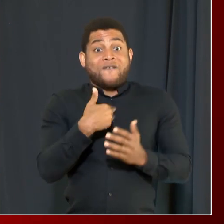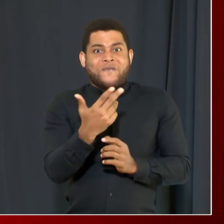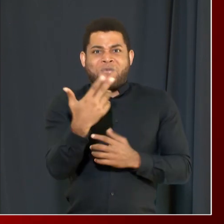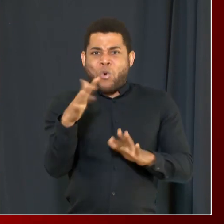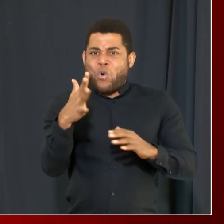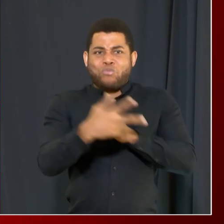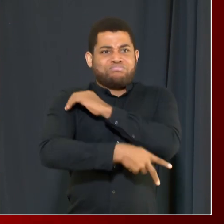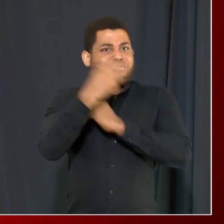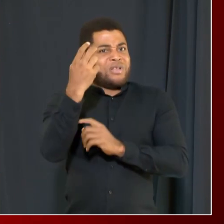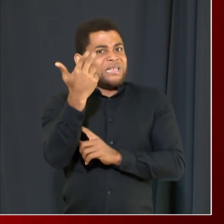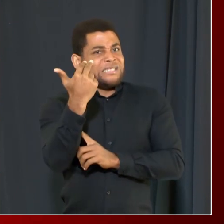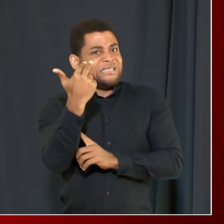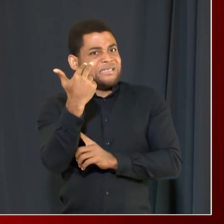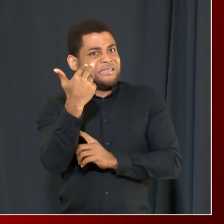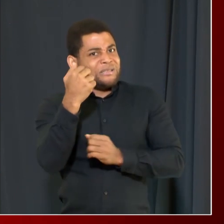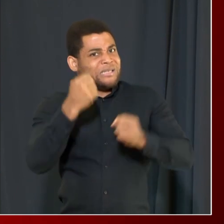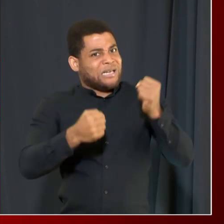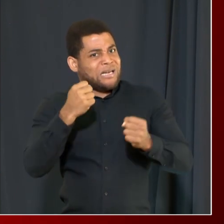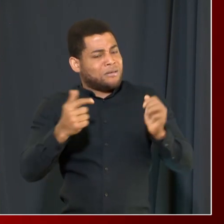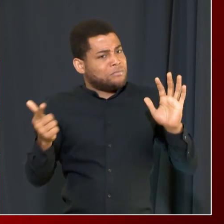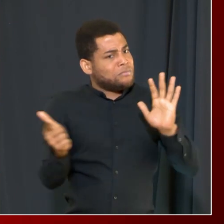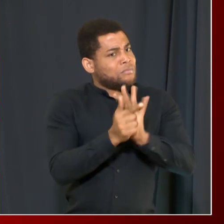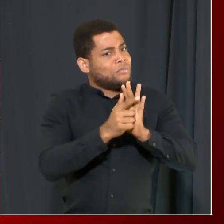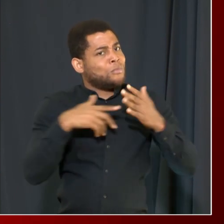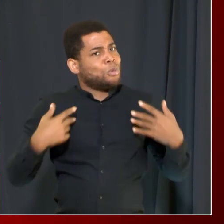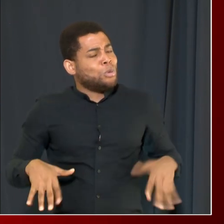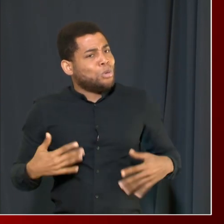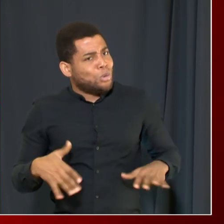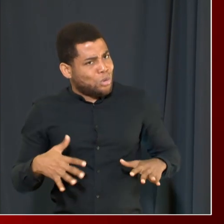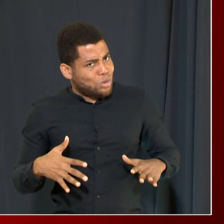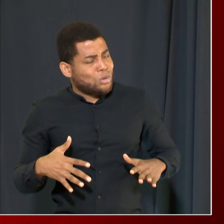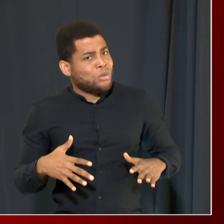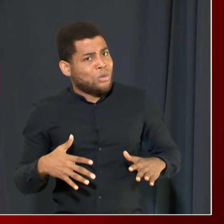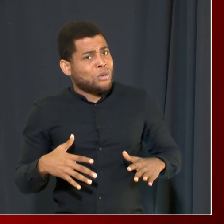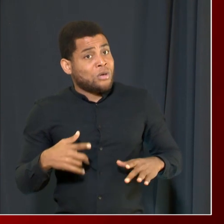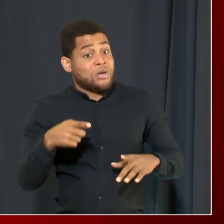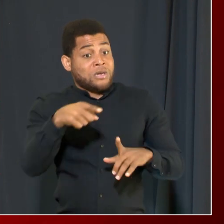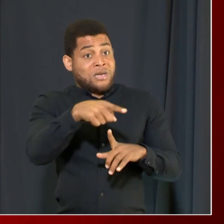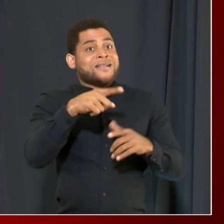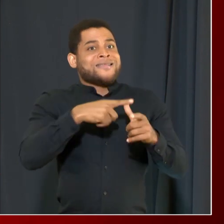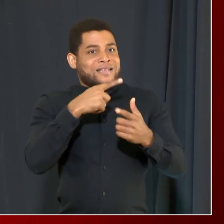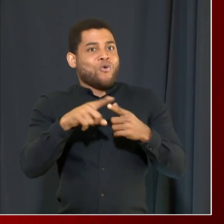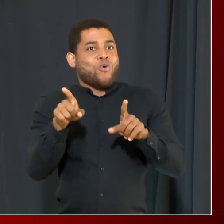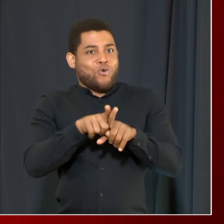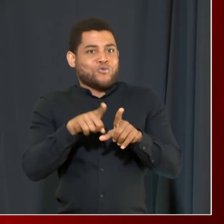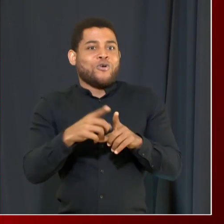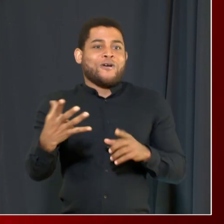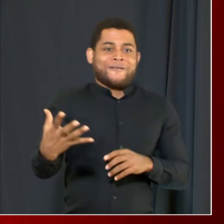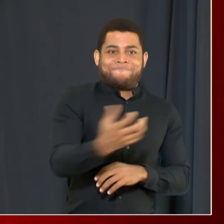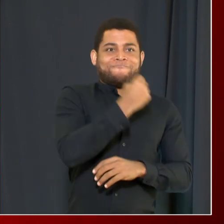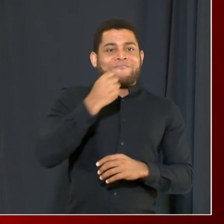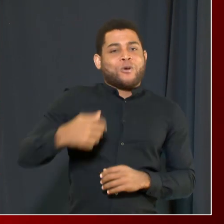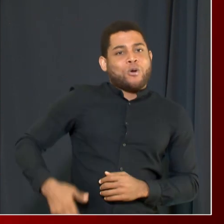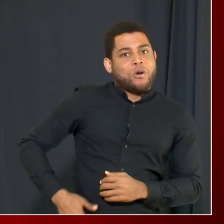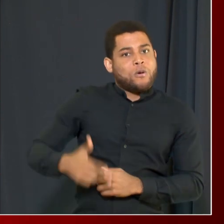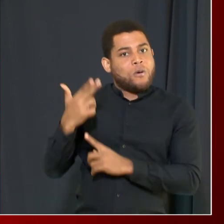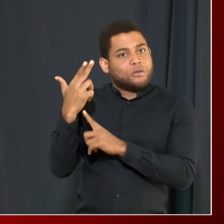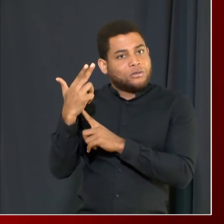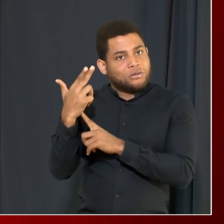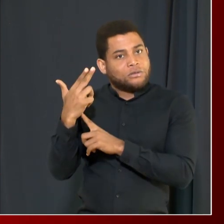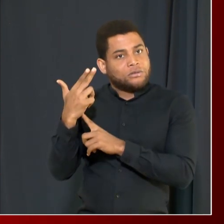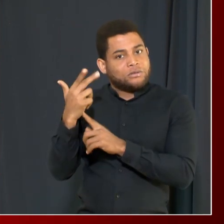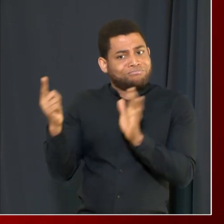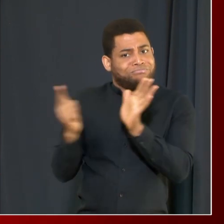armed robbery offenses. At the time of their arrest, we recovered 4 firearms. The second incident occurred on Friday, August the